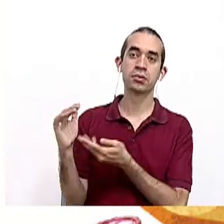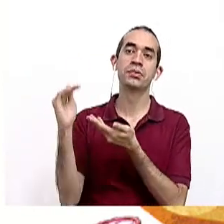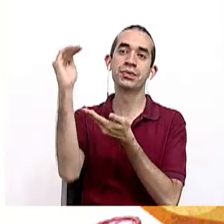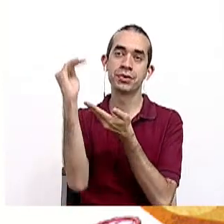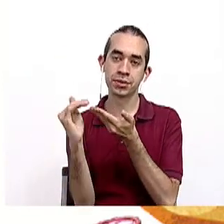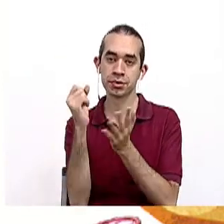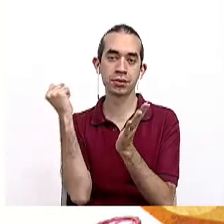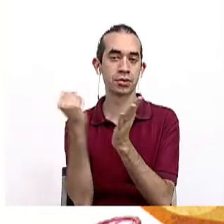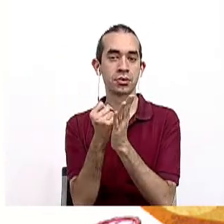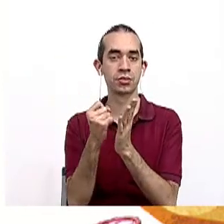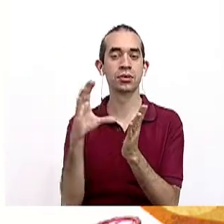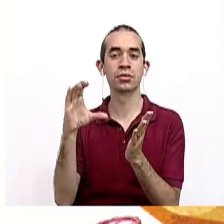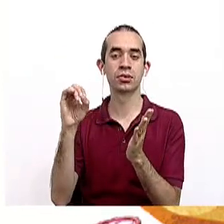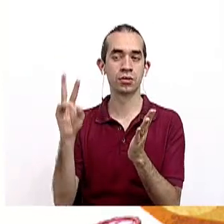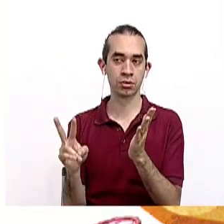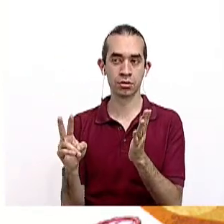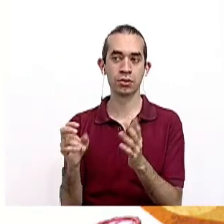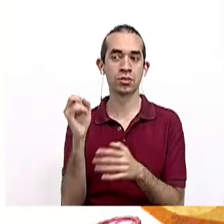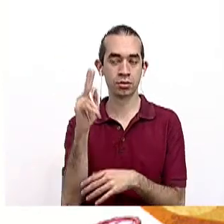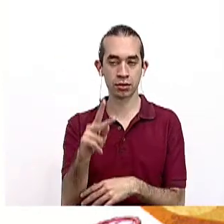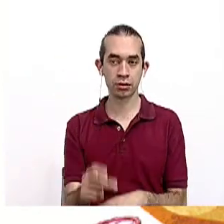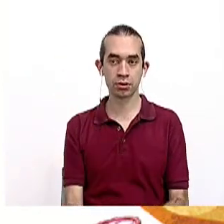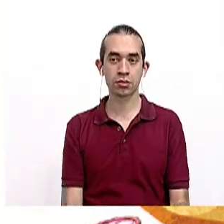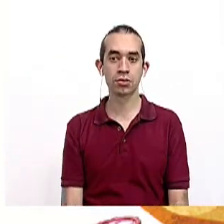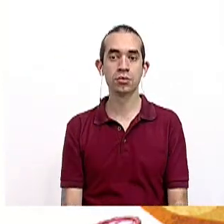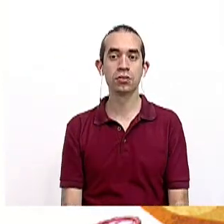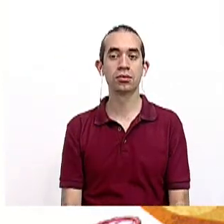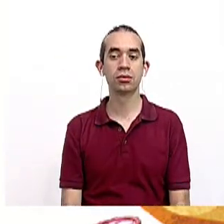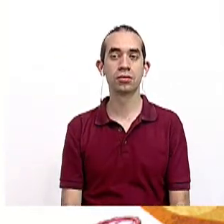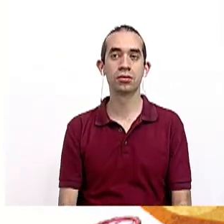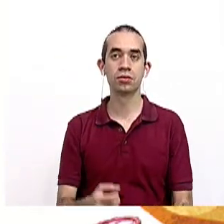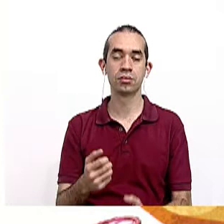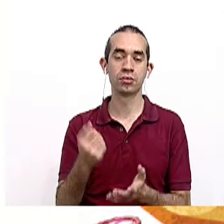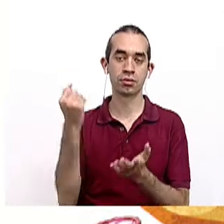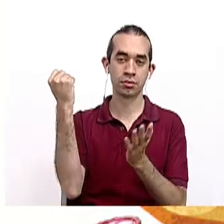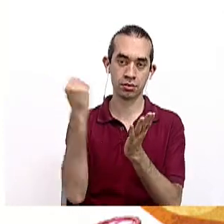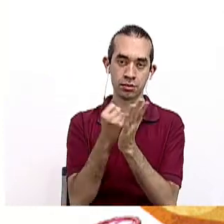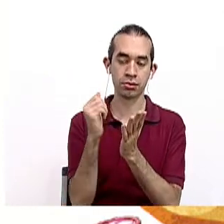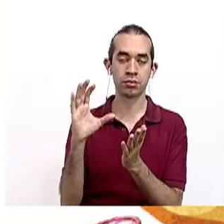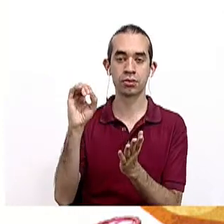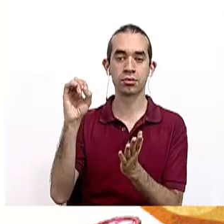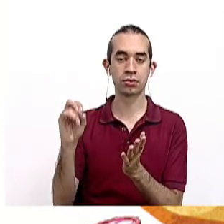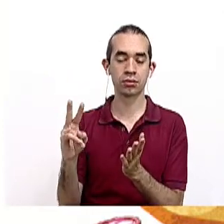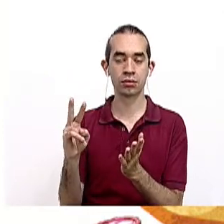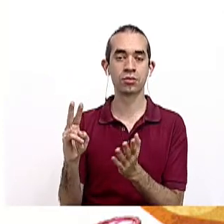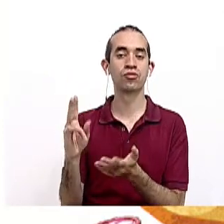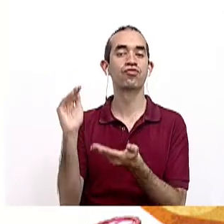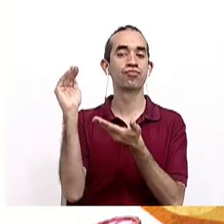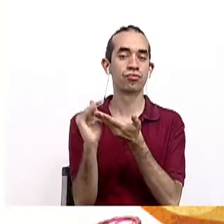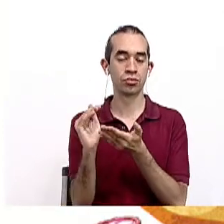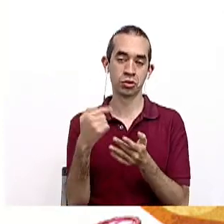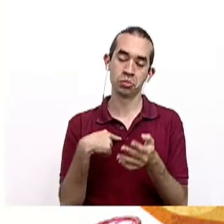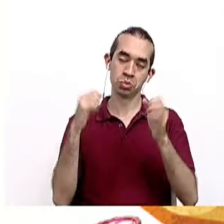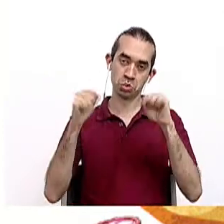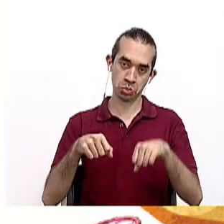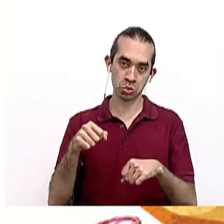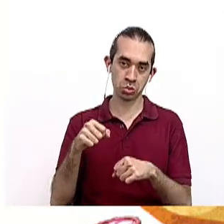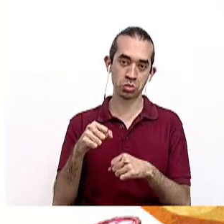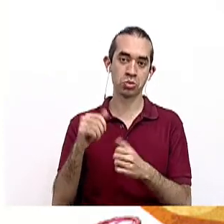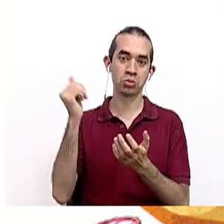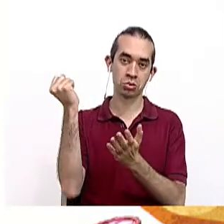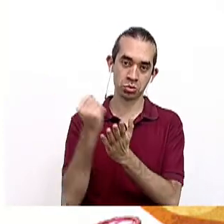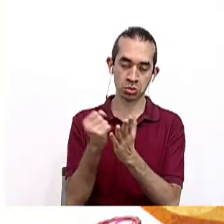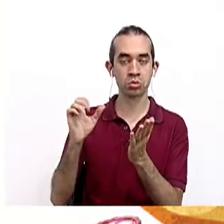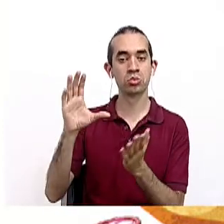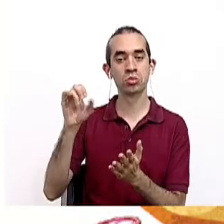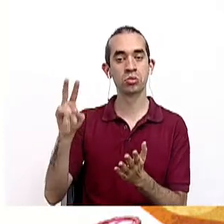your carbon footprint, okay? How can you reduce your carbon footprint? I can reduce my carbon footprint